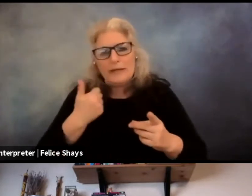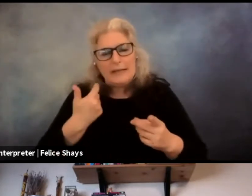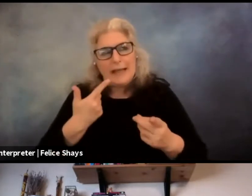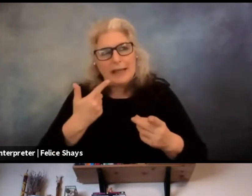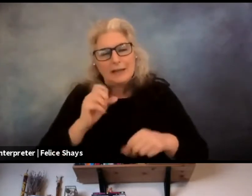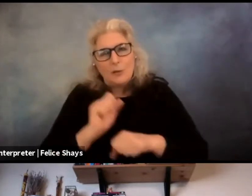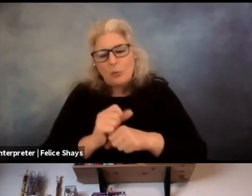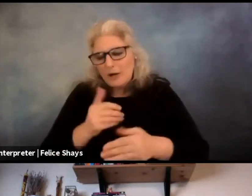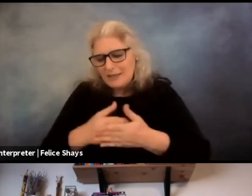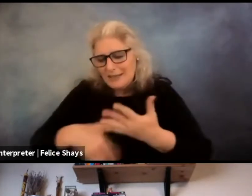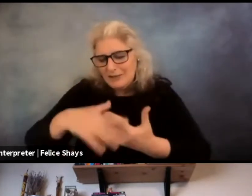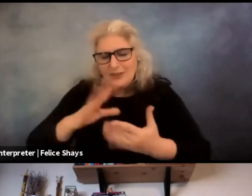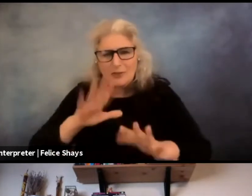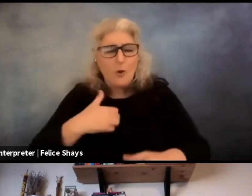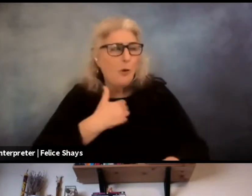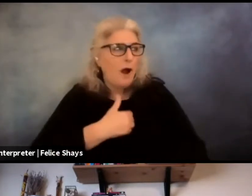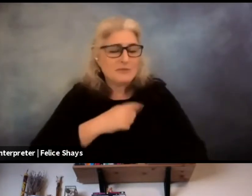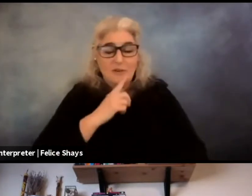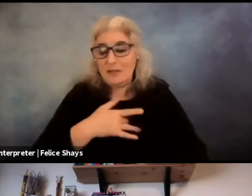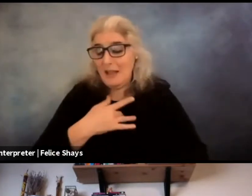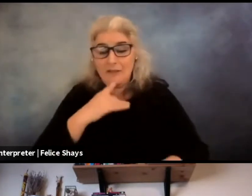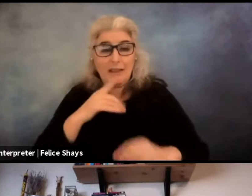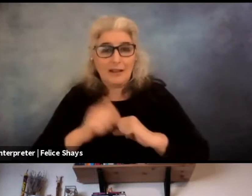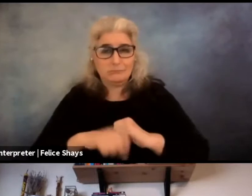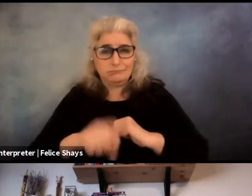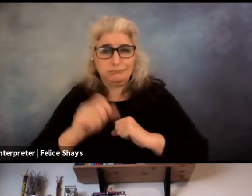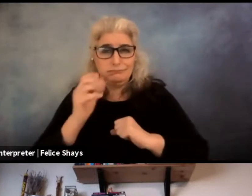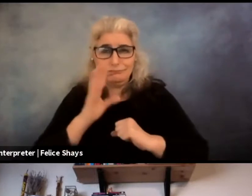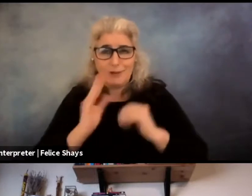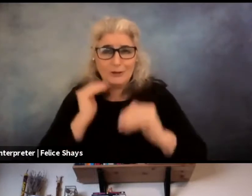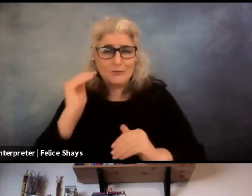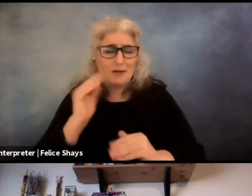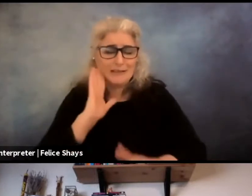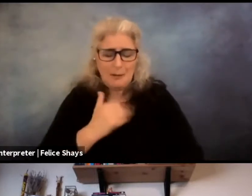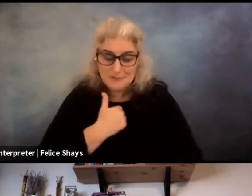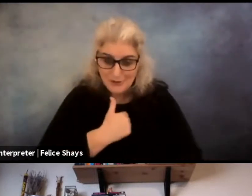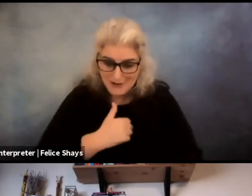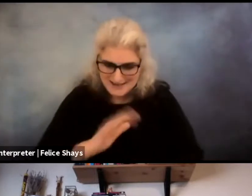I'll stop there. I'm sorry. I feel like I'm really talking too much today, so I'm going to pass back.